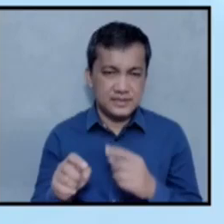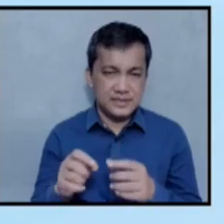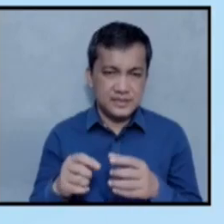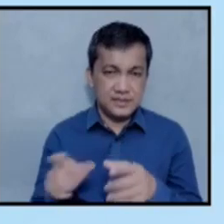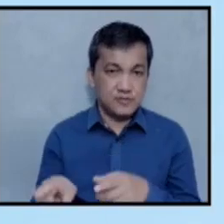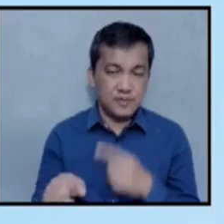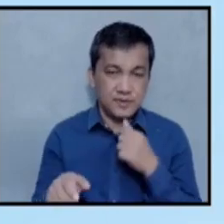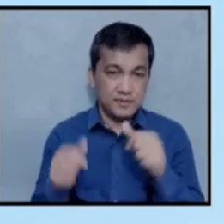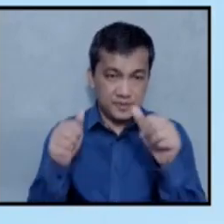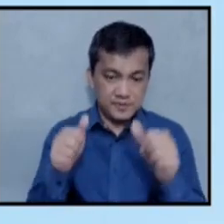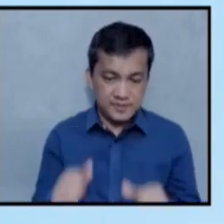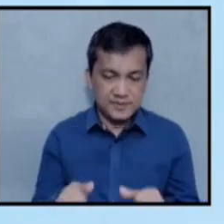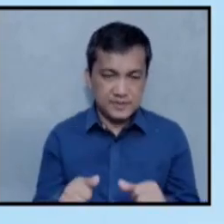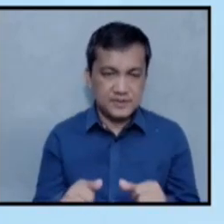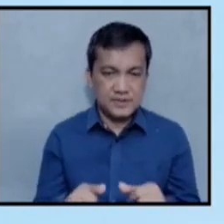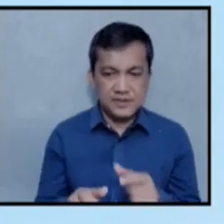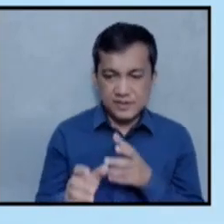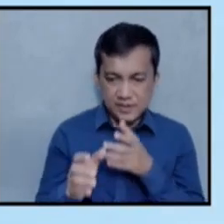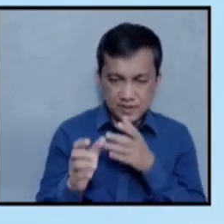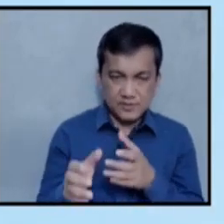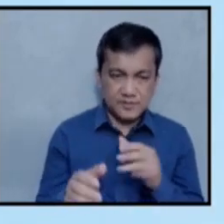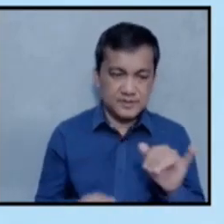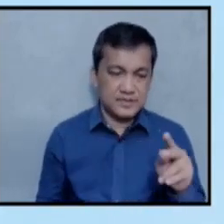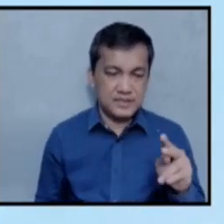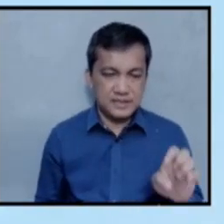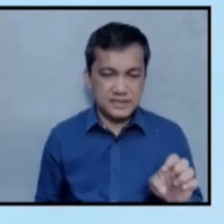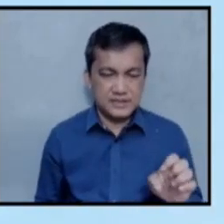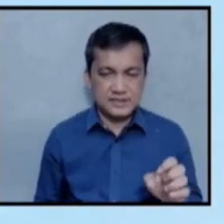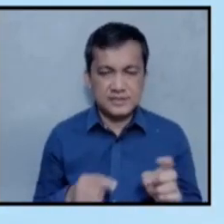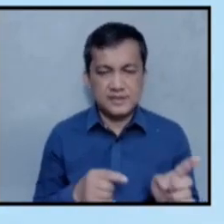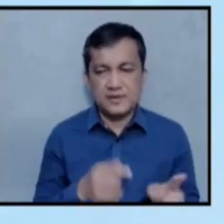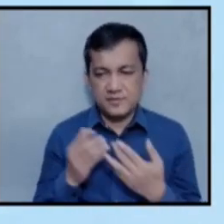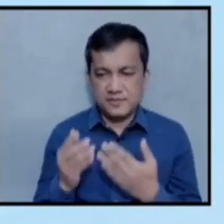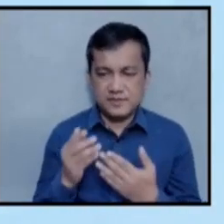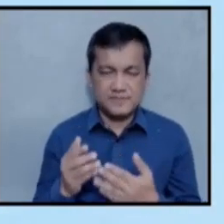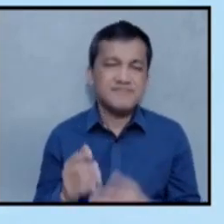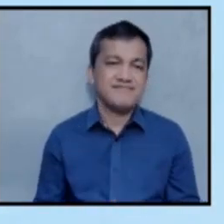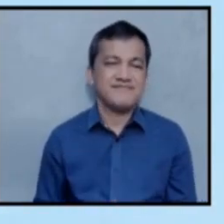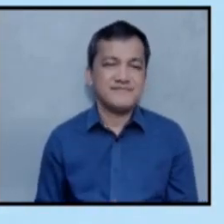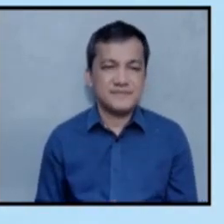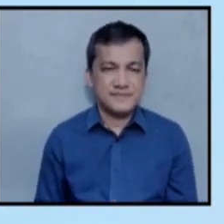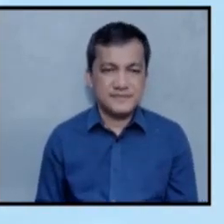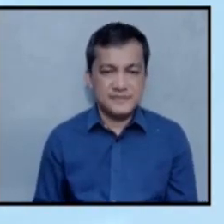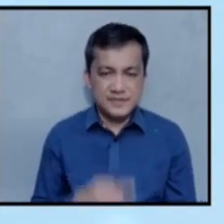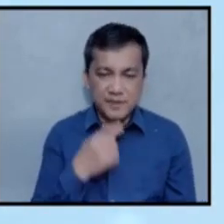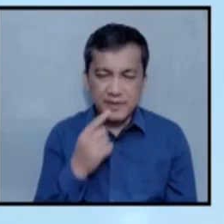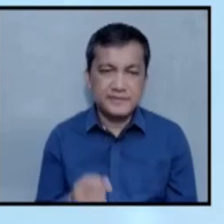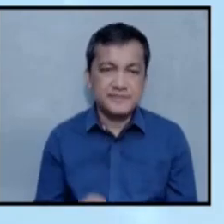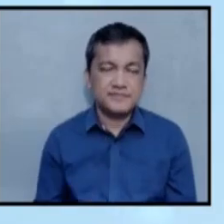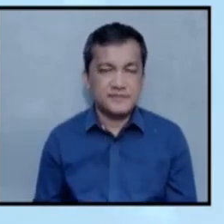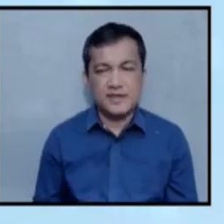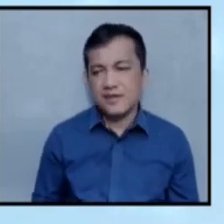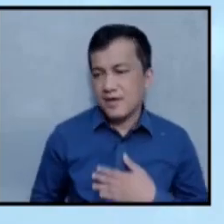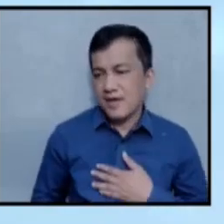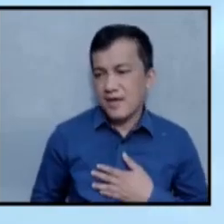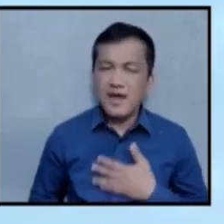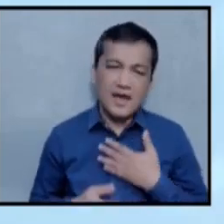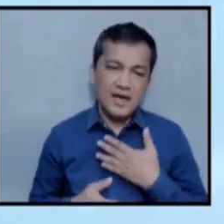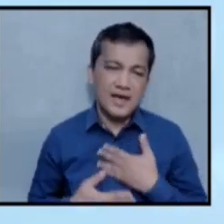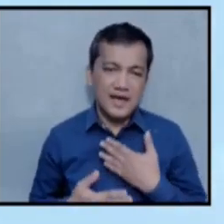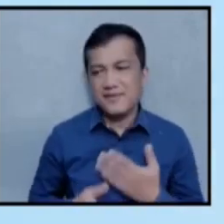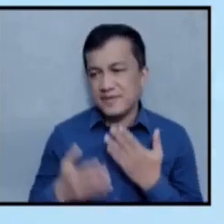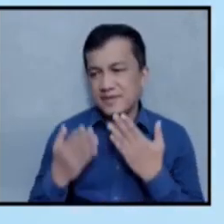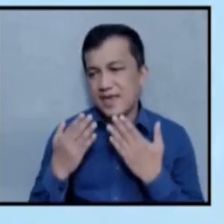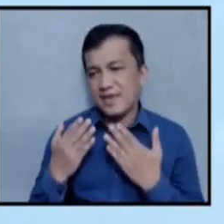rin ng comment si Janine kung saan pinasalamatan niya ako. Say ni Janine, "I'm so happy, thank you,"